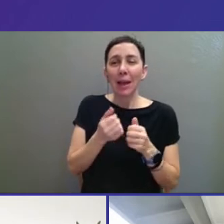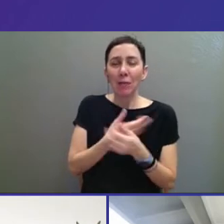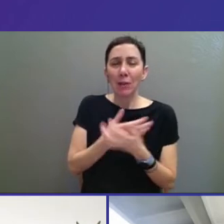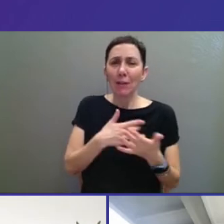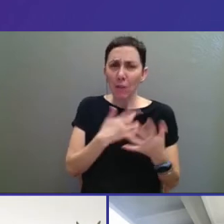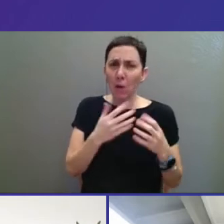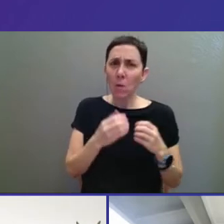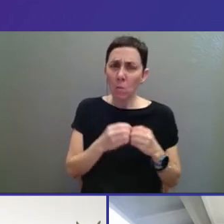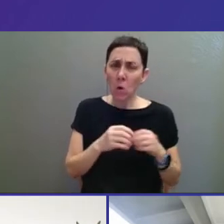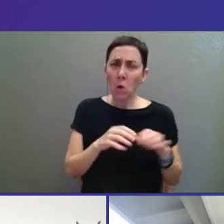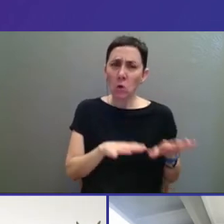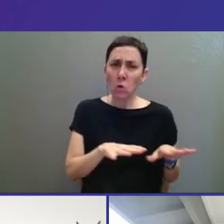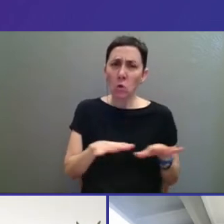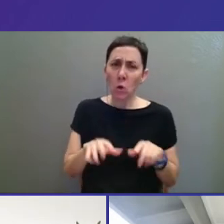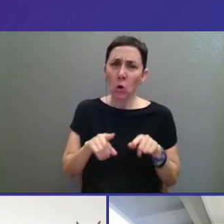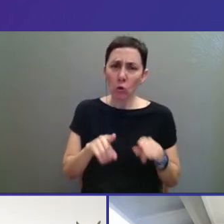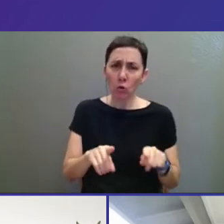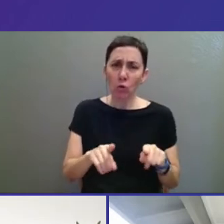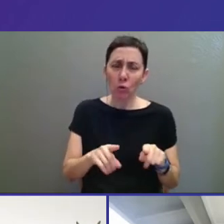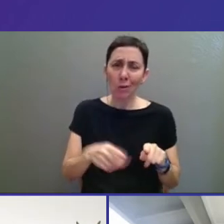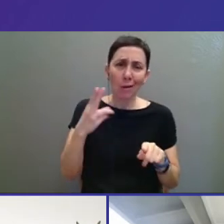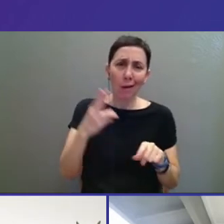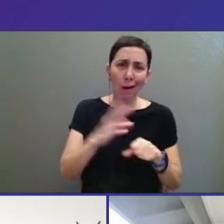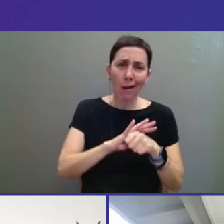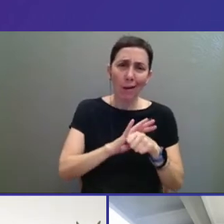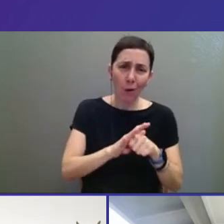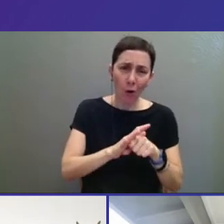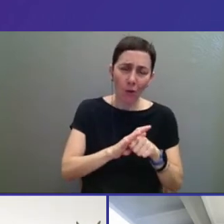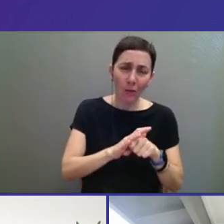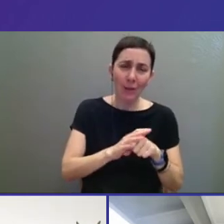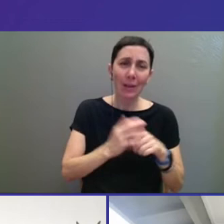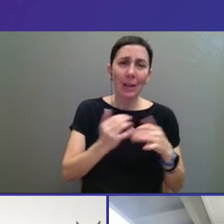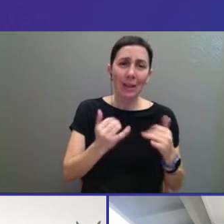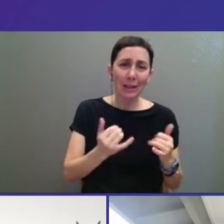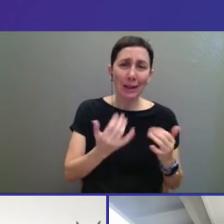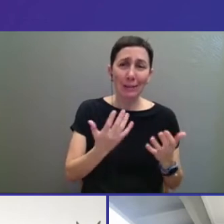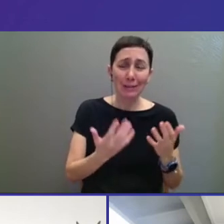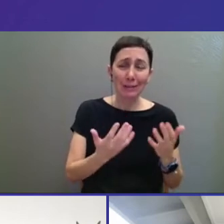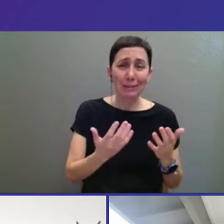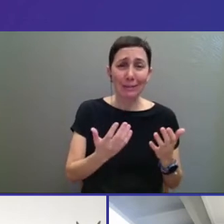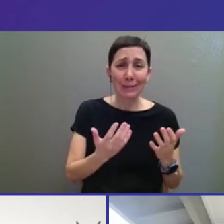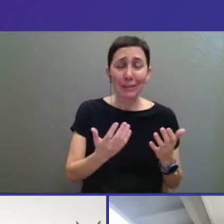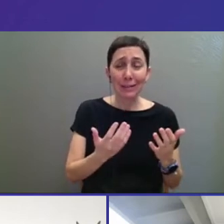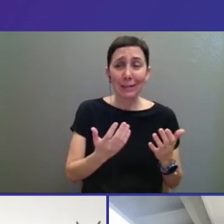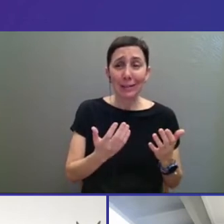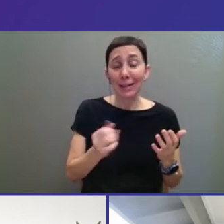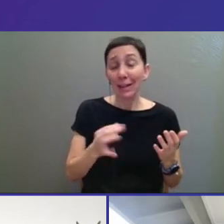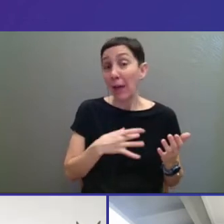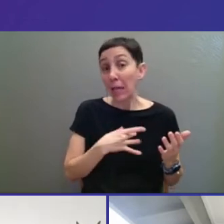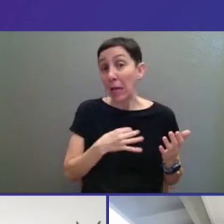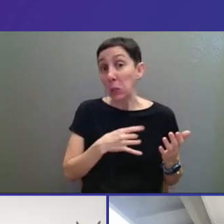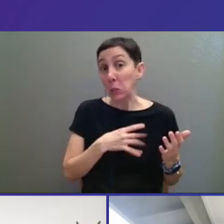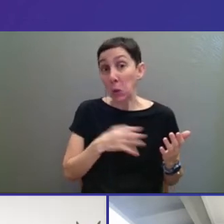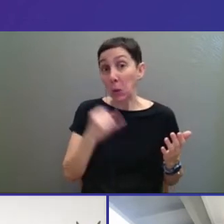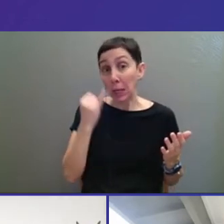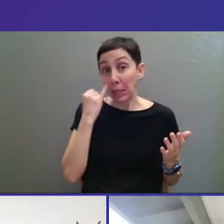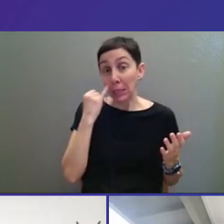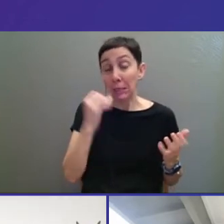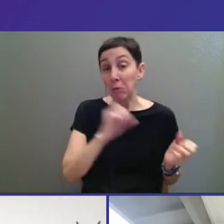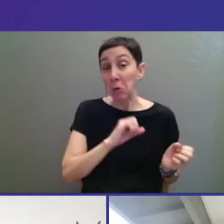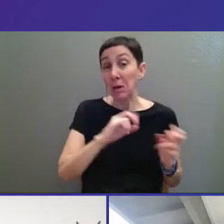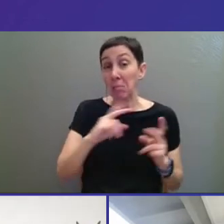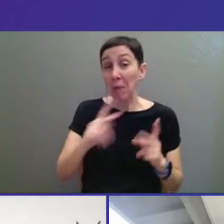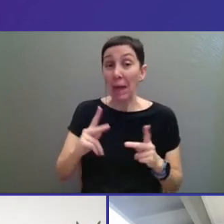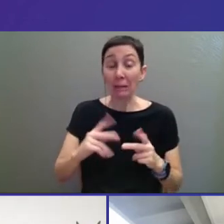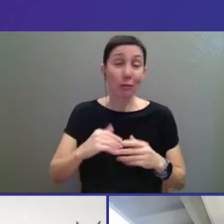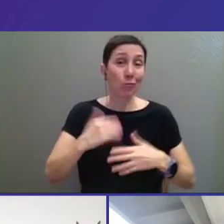slowed, and we're moving, whether we like it or not, whether I like it or not, out of that